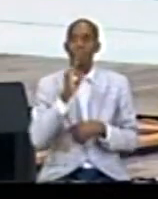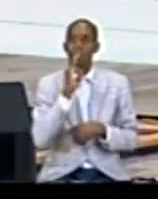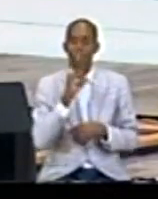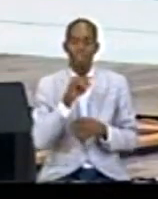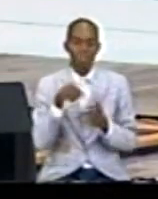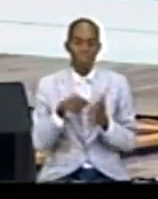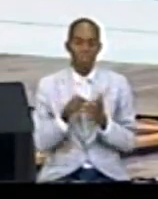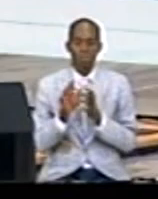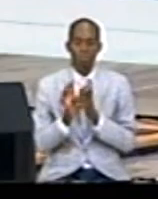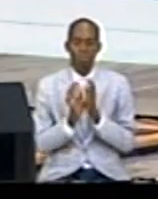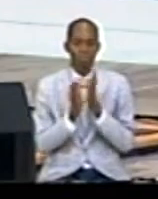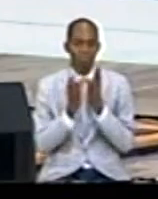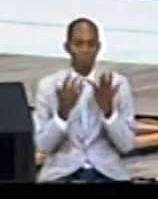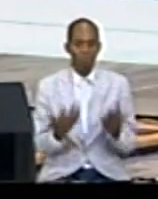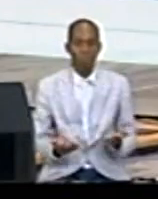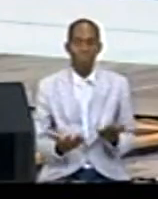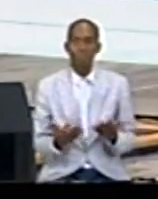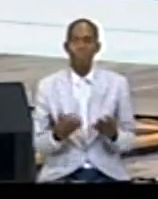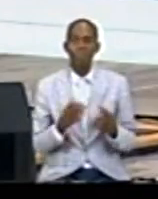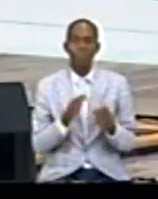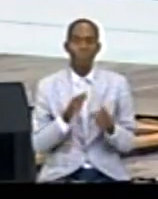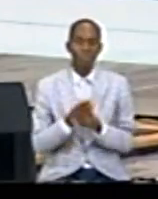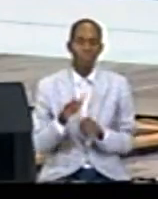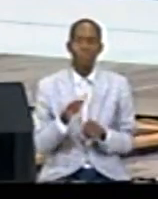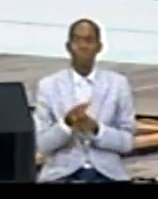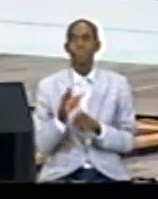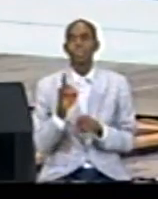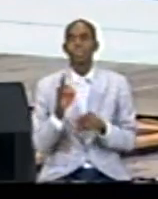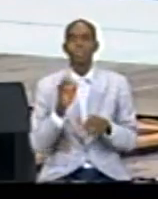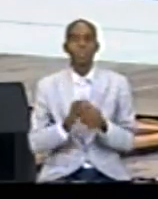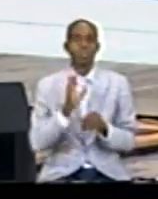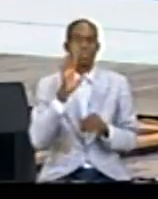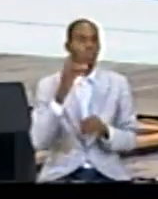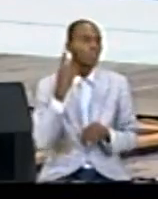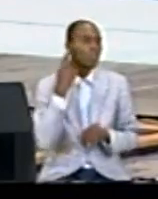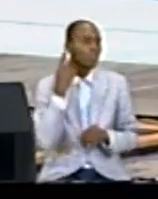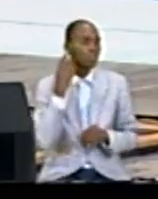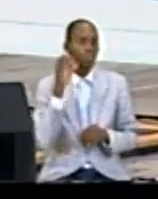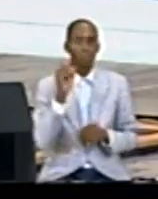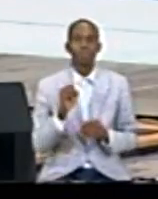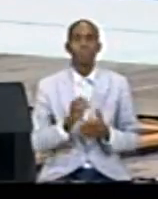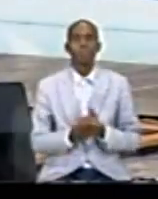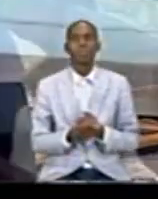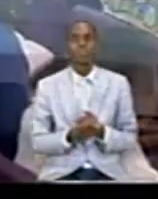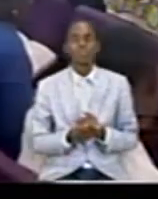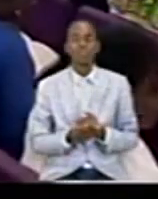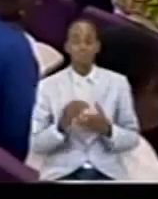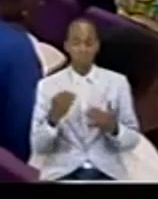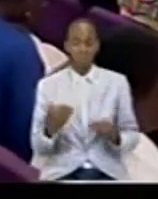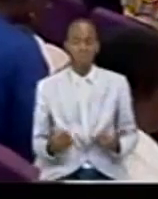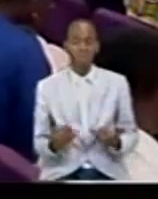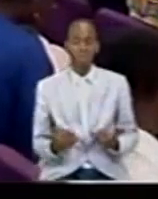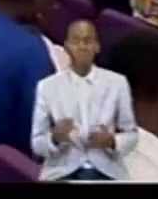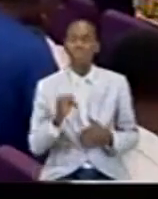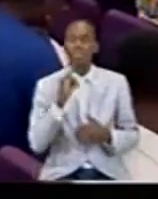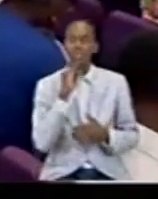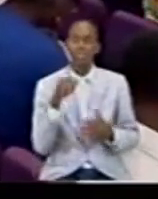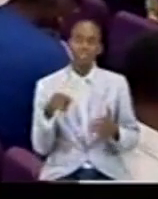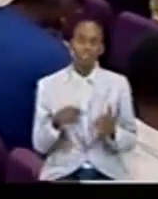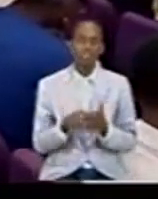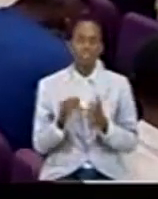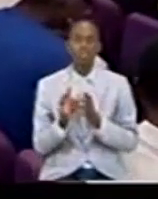scripture fulfilled in your ears. This day is this